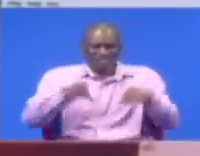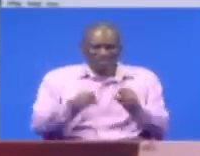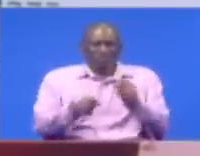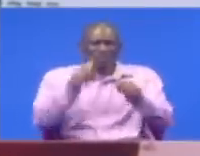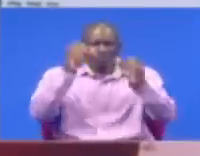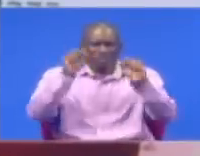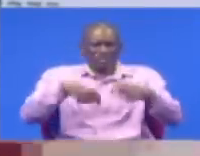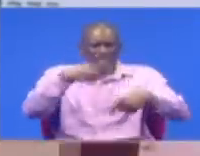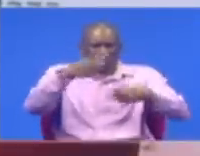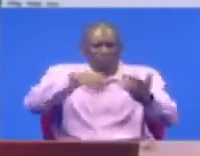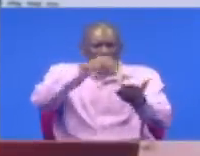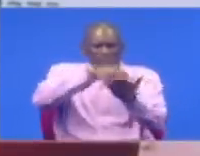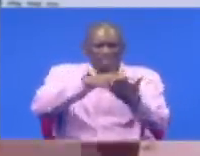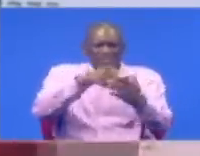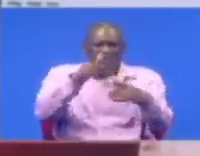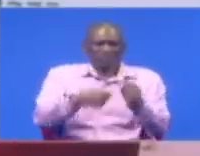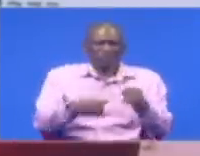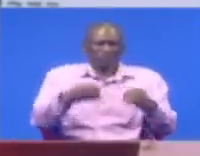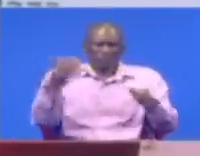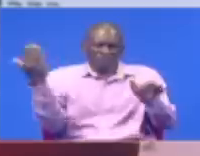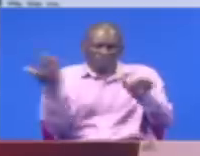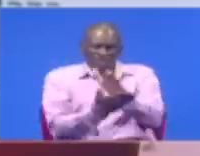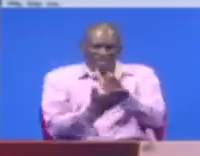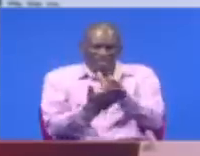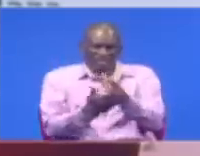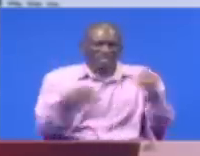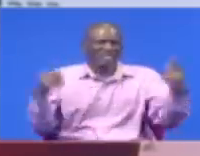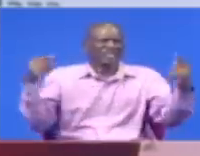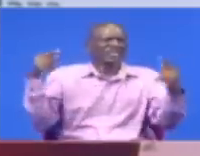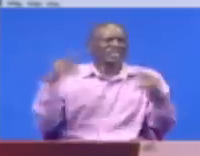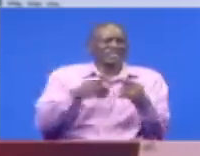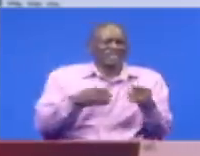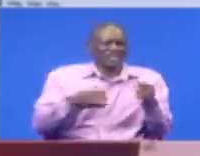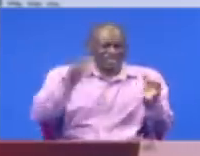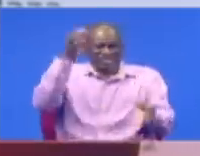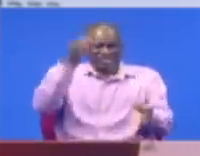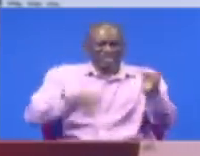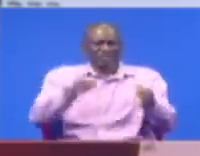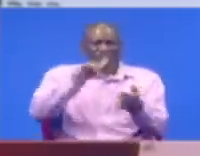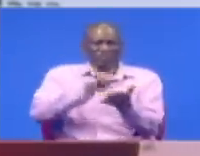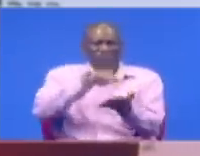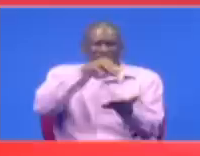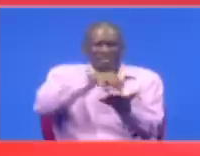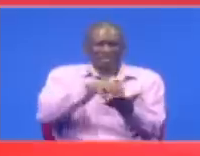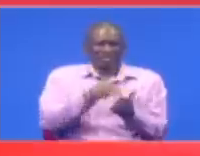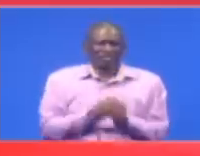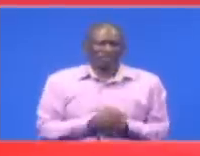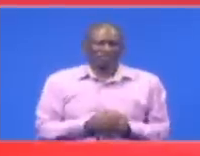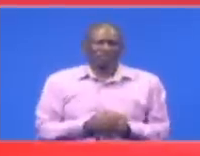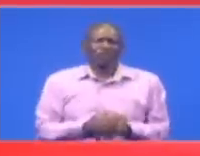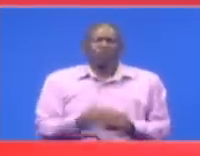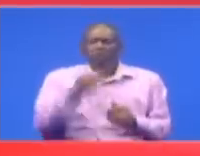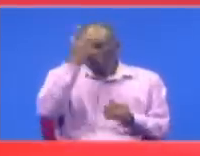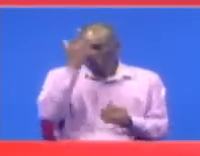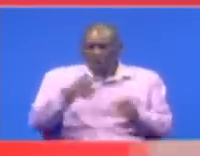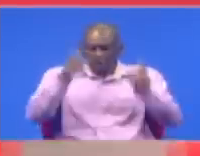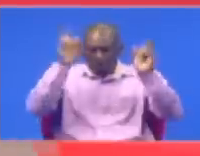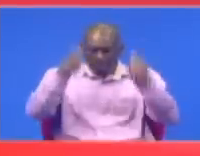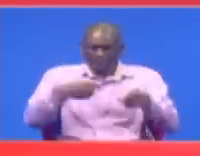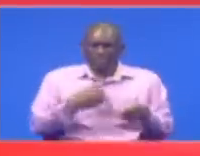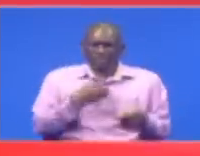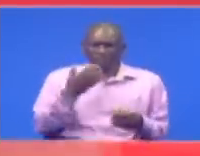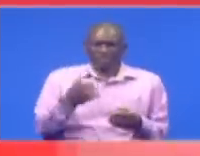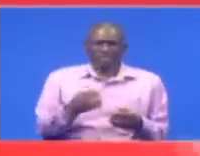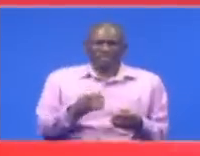can process a case from filing to the determination of that case. Why we must have this